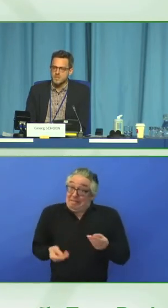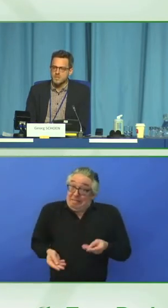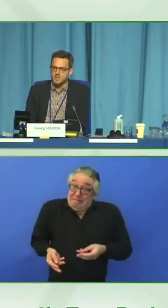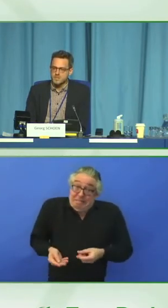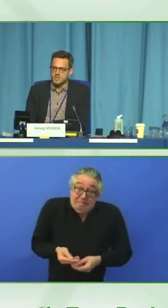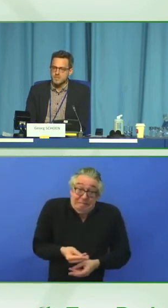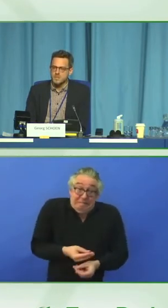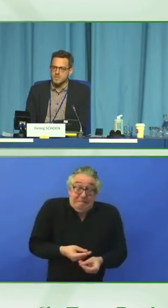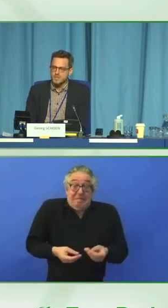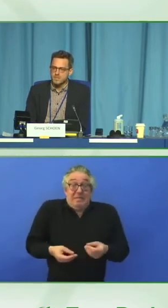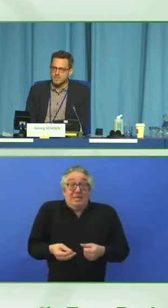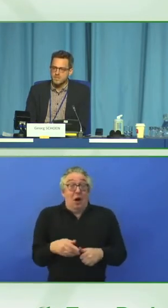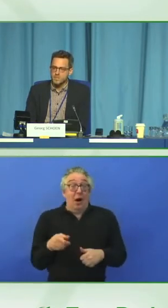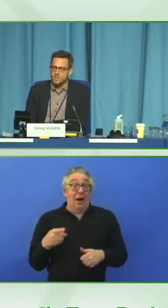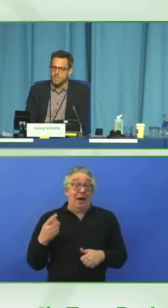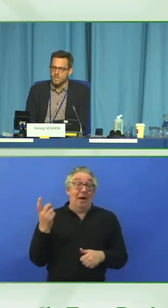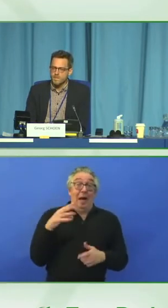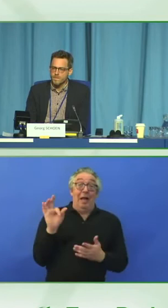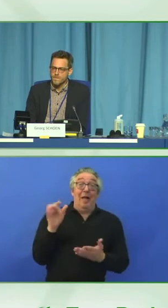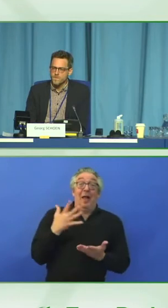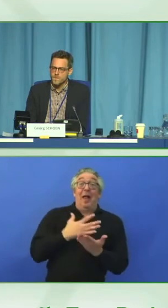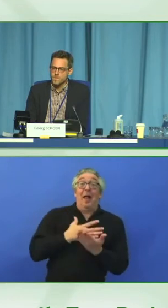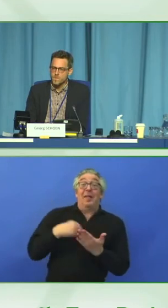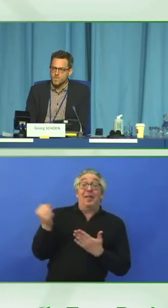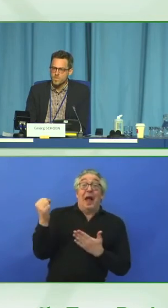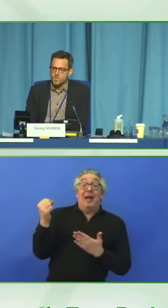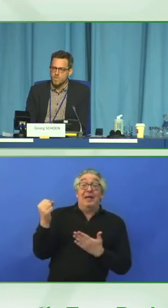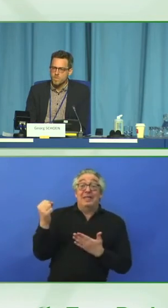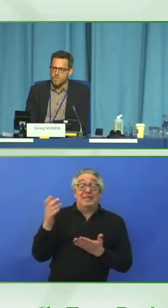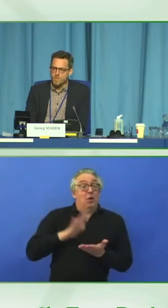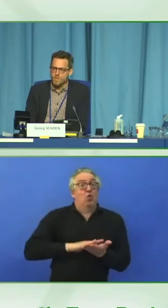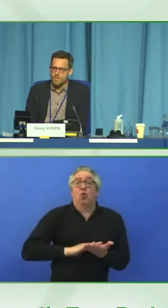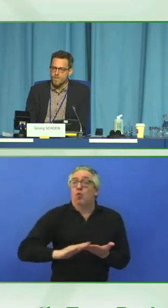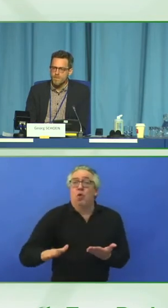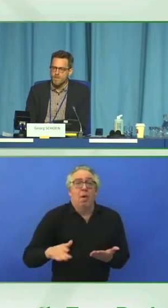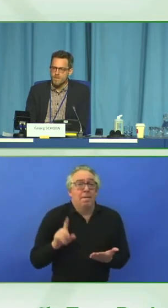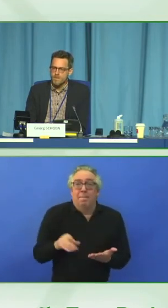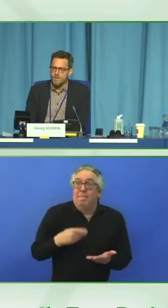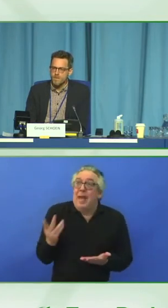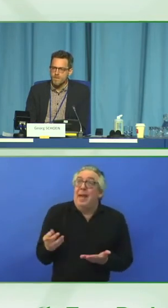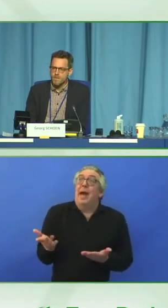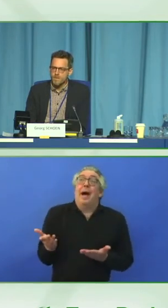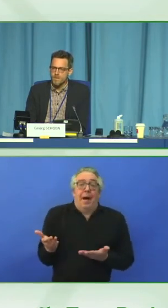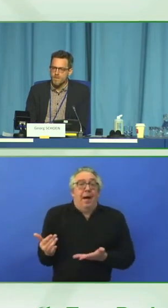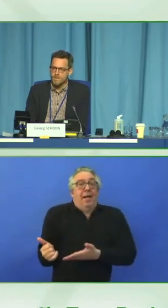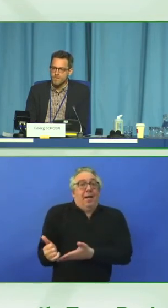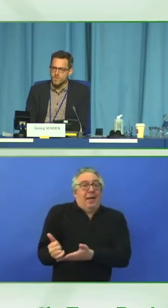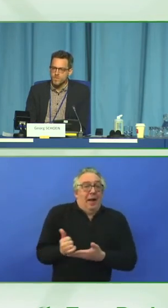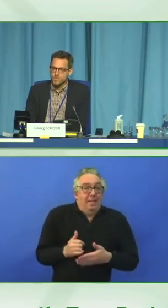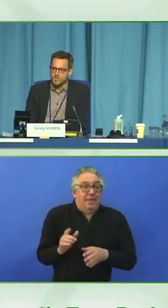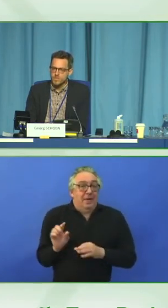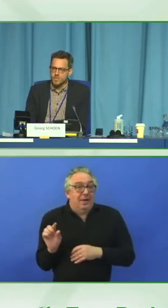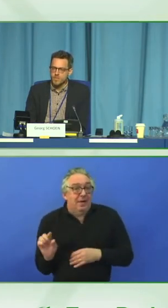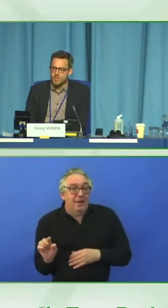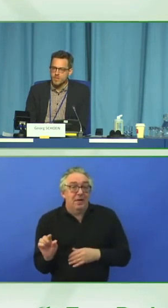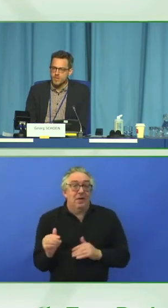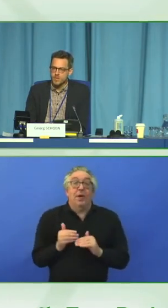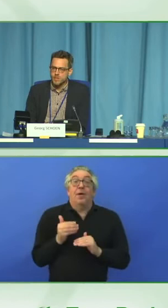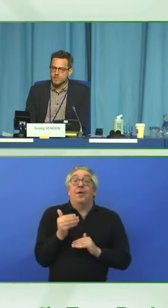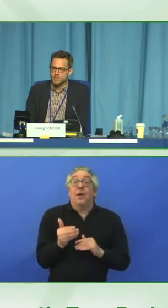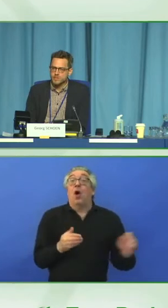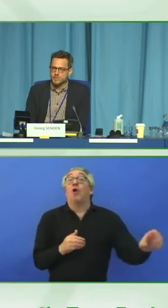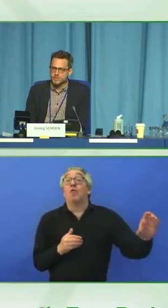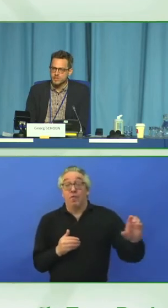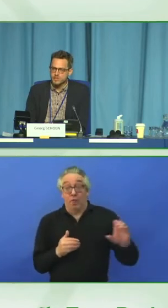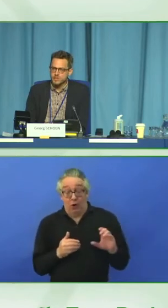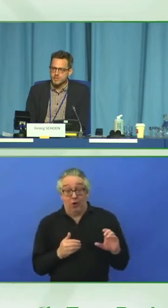in place. And after that, there was no looking back because we had, you know, good funders coming. But having said that,